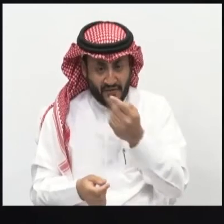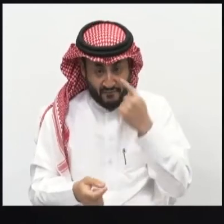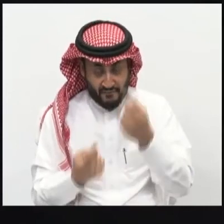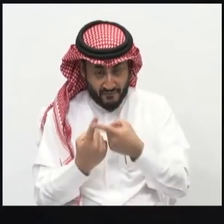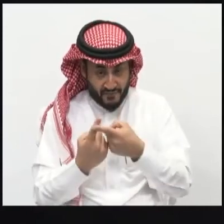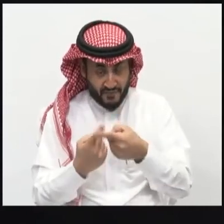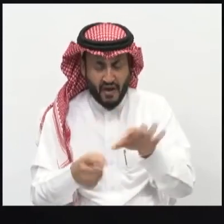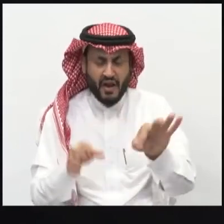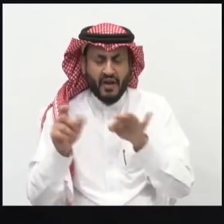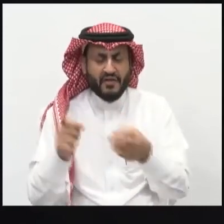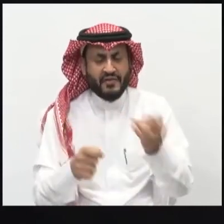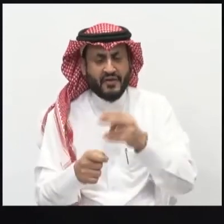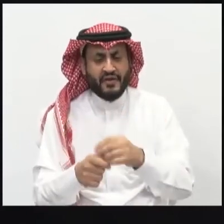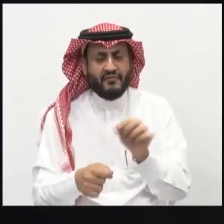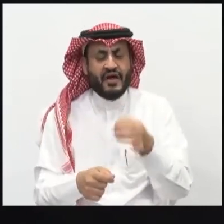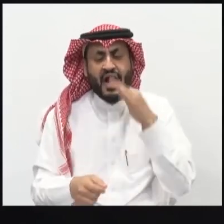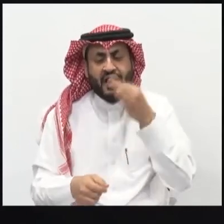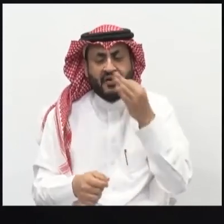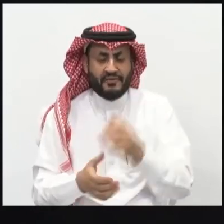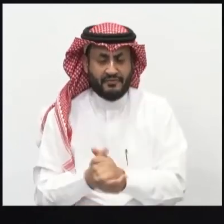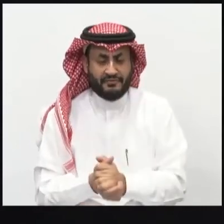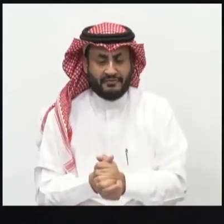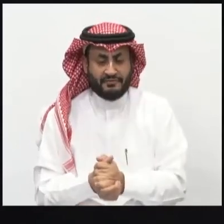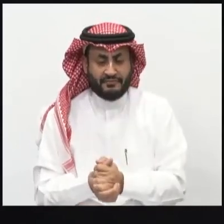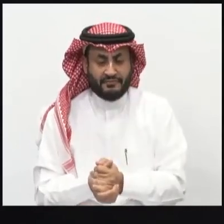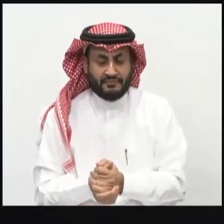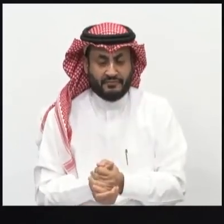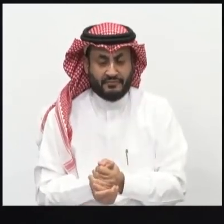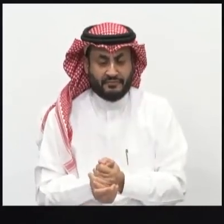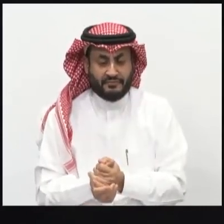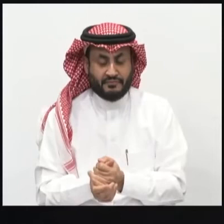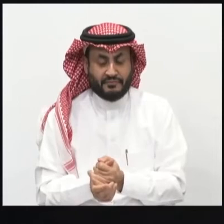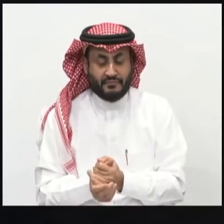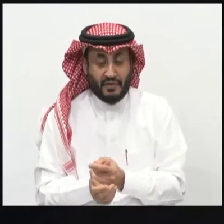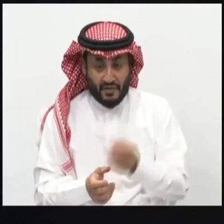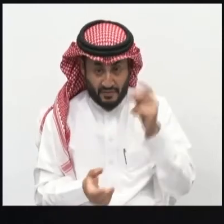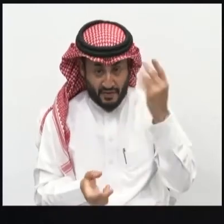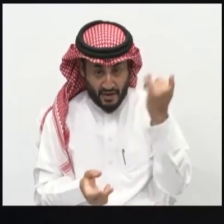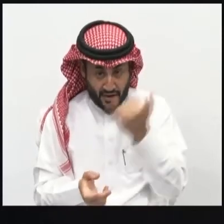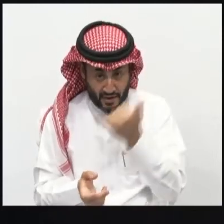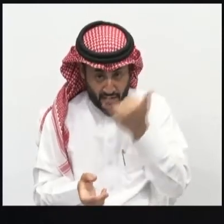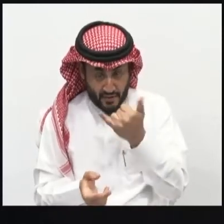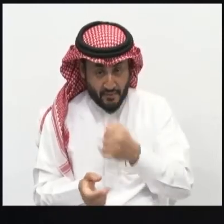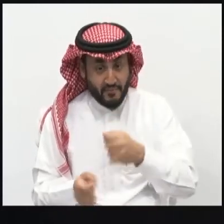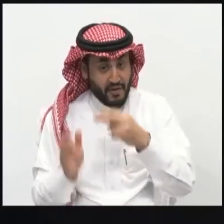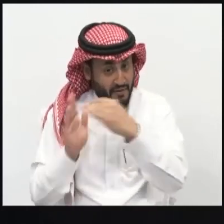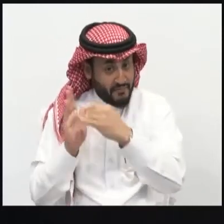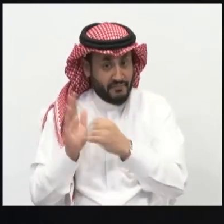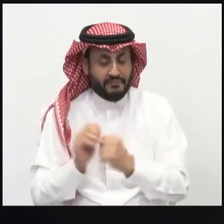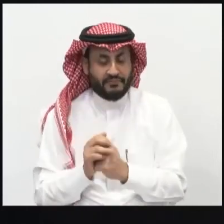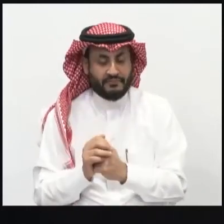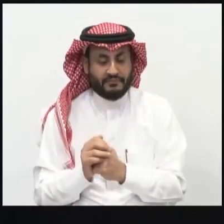for information, and then we read again to look for certain sounds. So this is a very important skill, right?